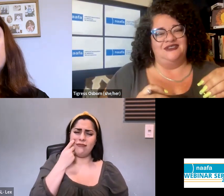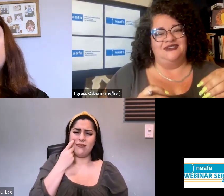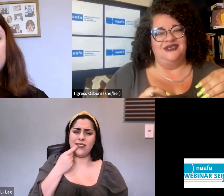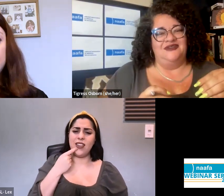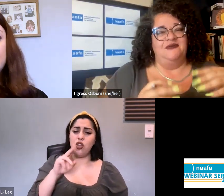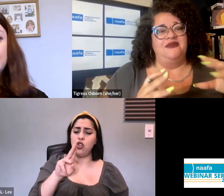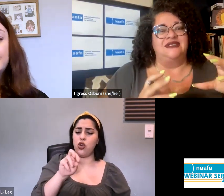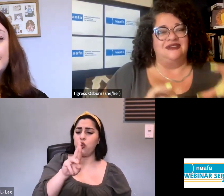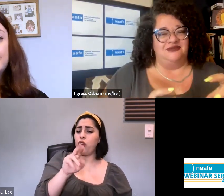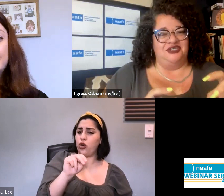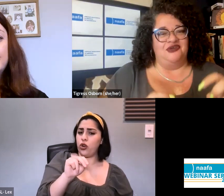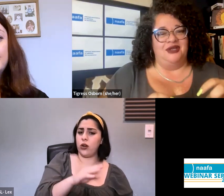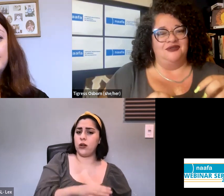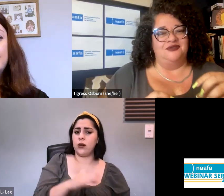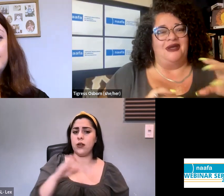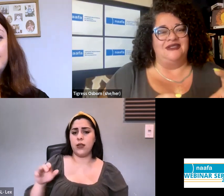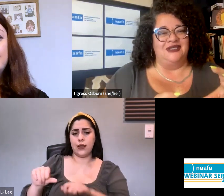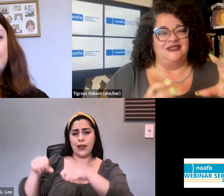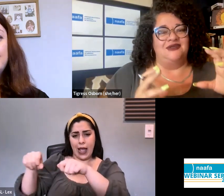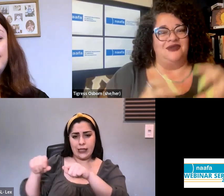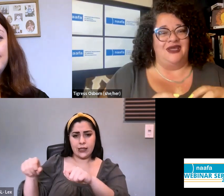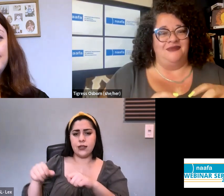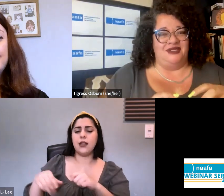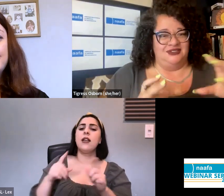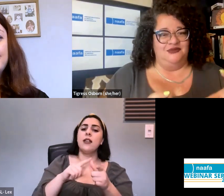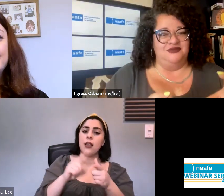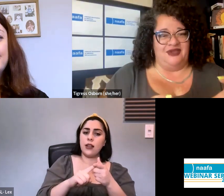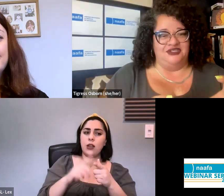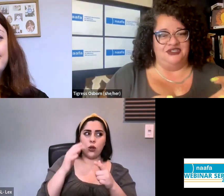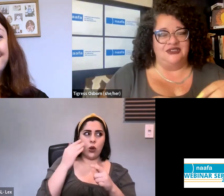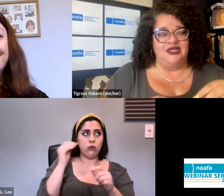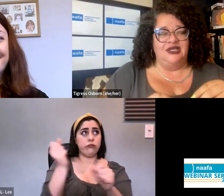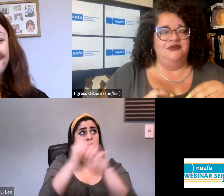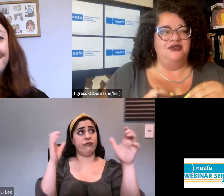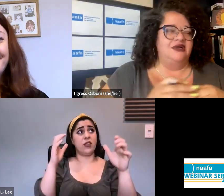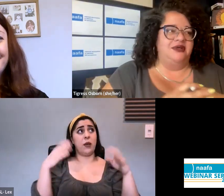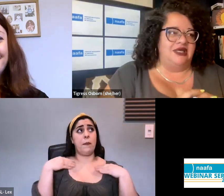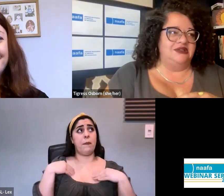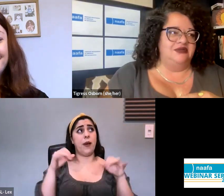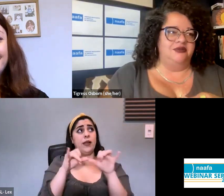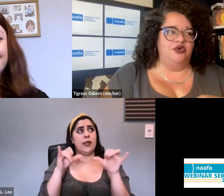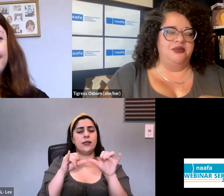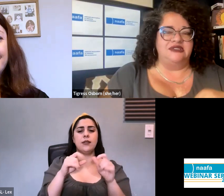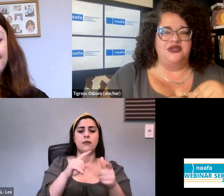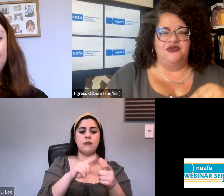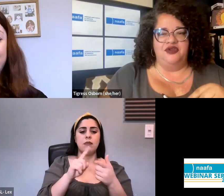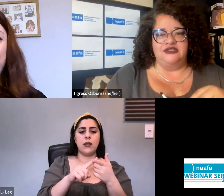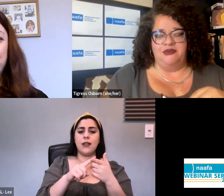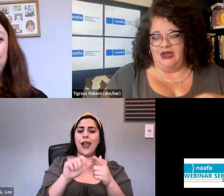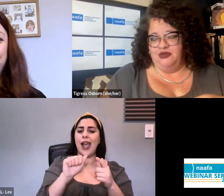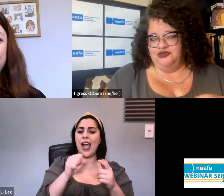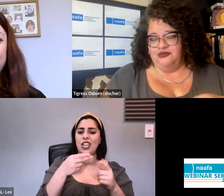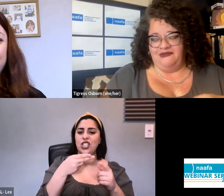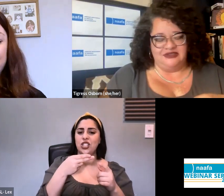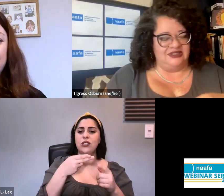urns and the misconception around body size and what that means in terms of ashes. Can we talk about that a little bit more? Because I know that there are